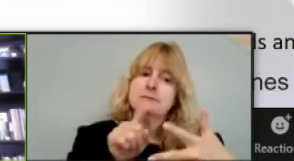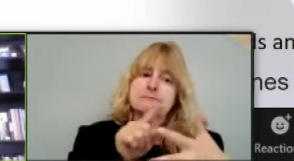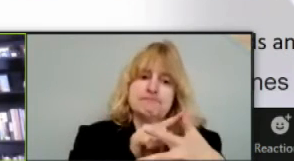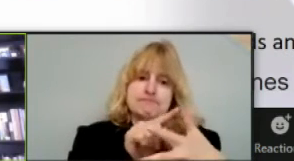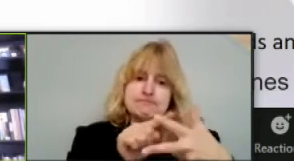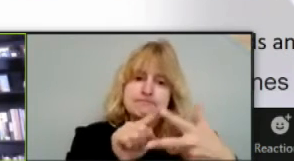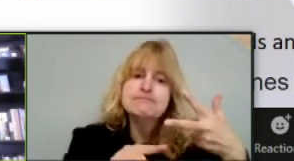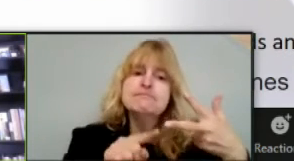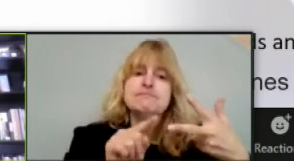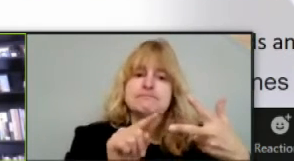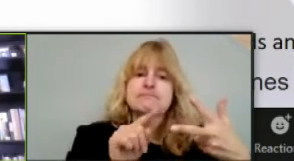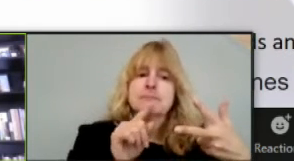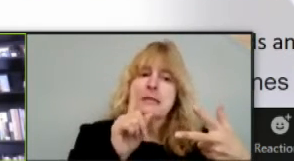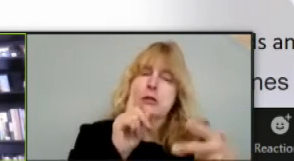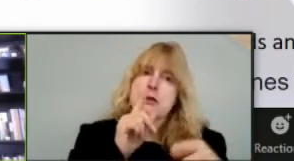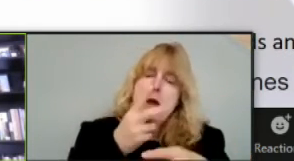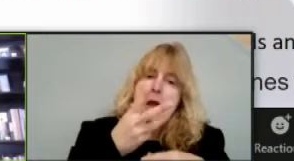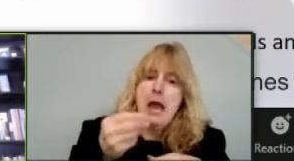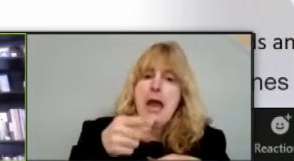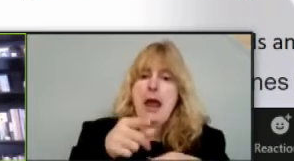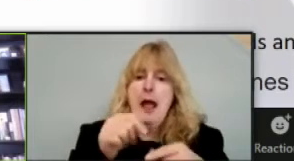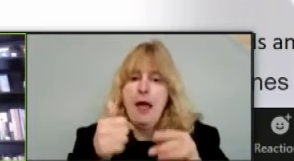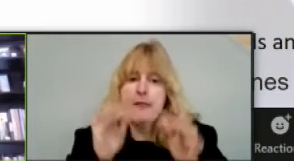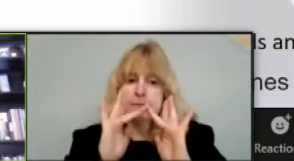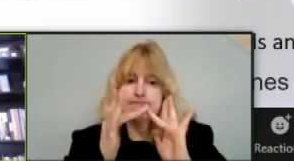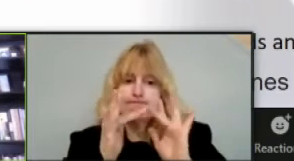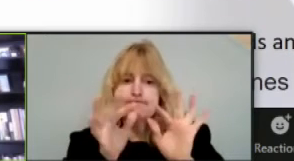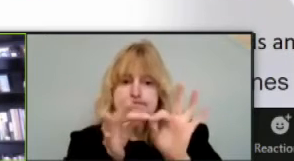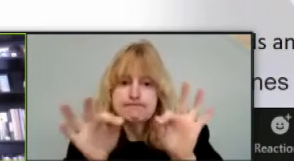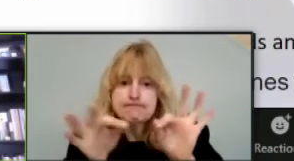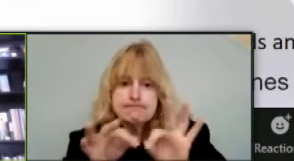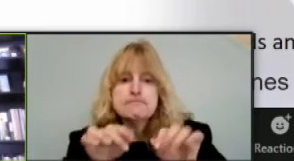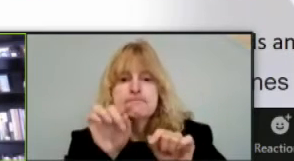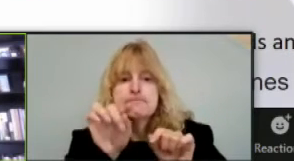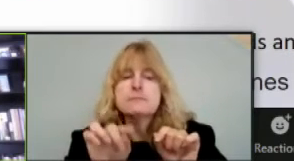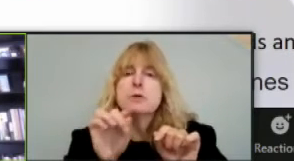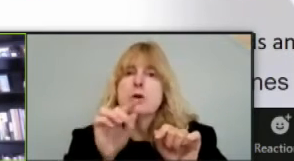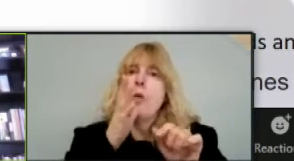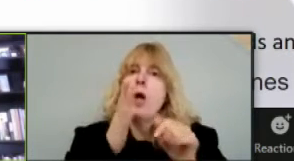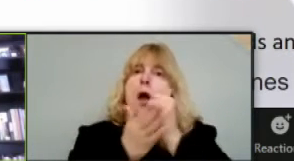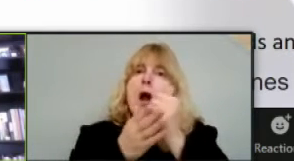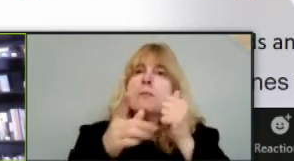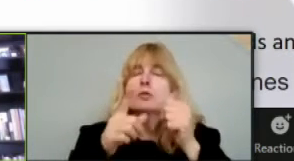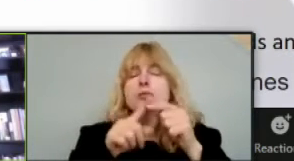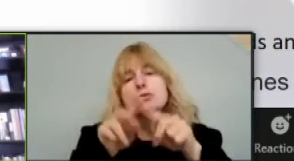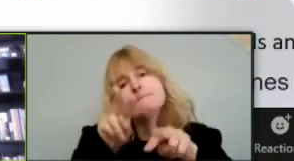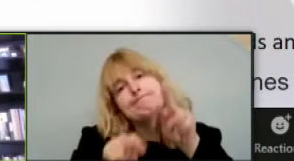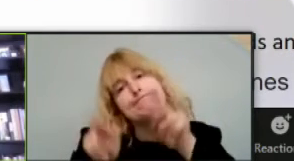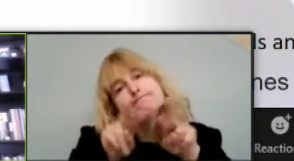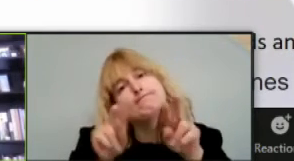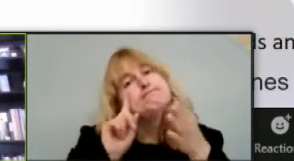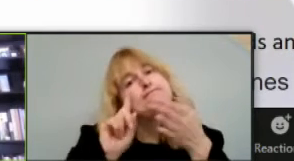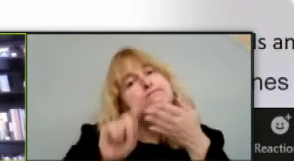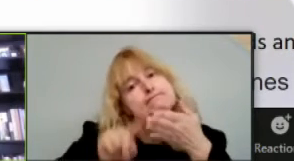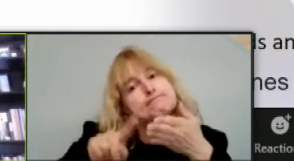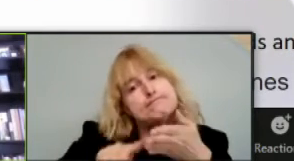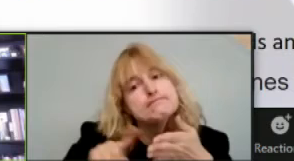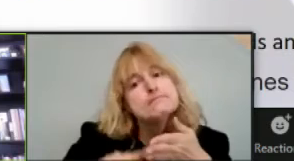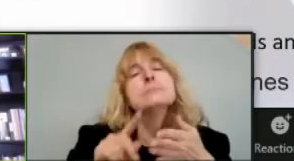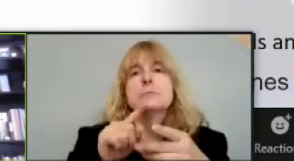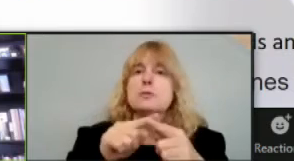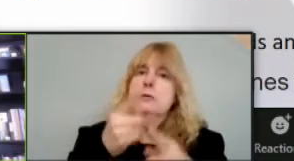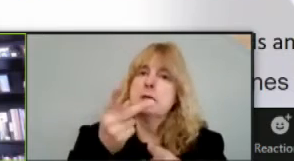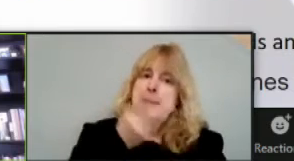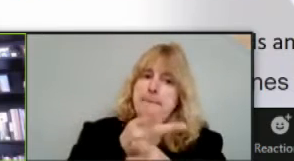that you can get to help you understand the decision that you must make to be informed. And they're trusted messengers like myself